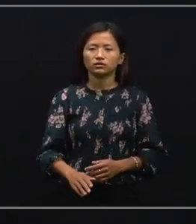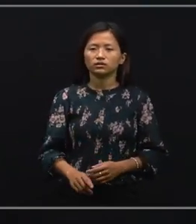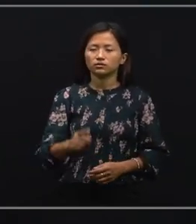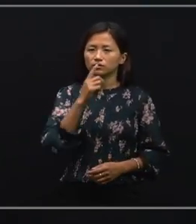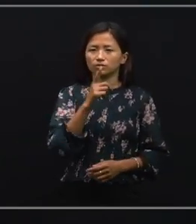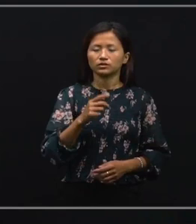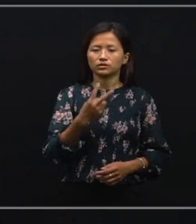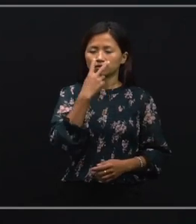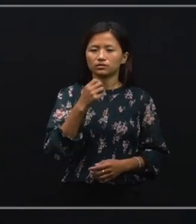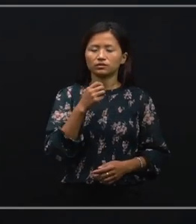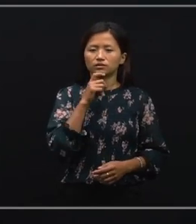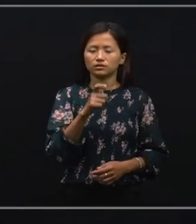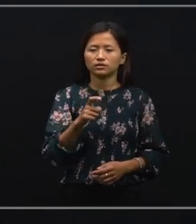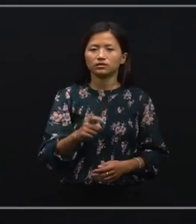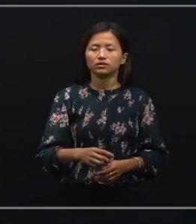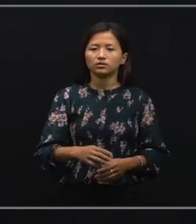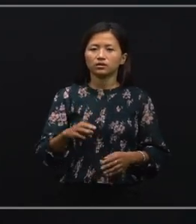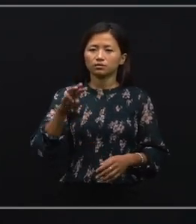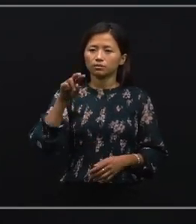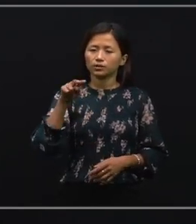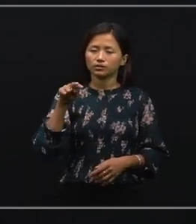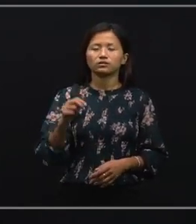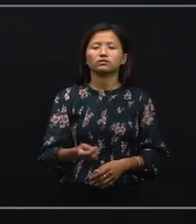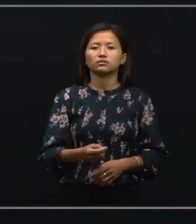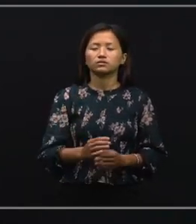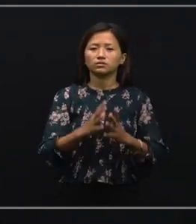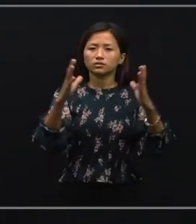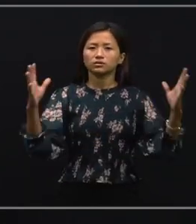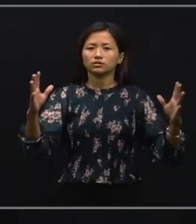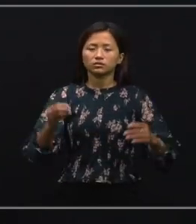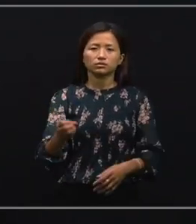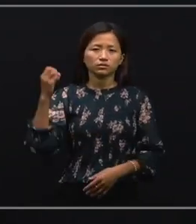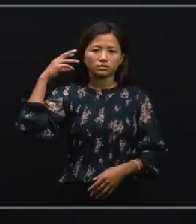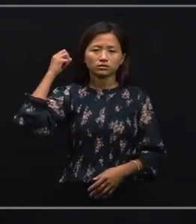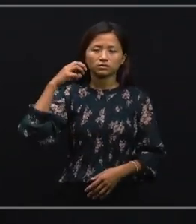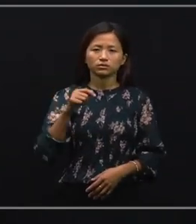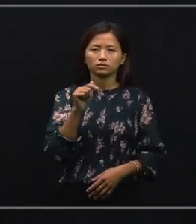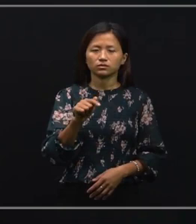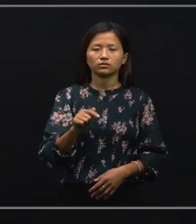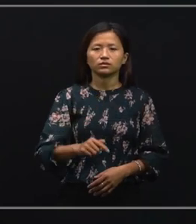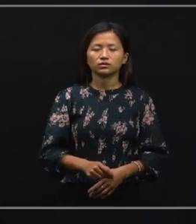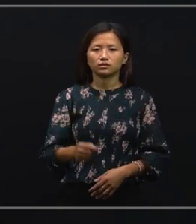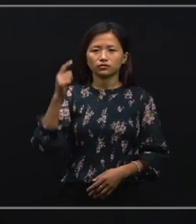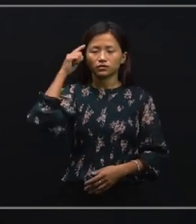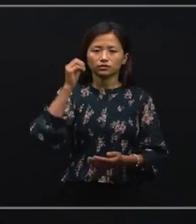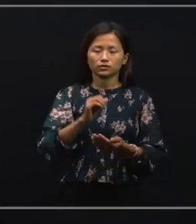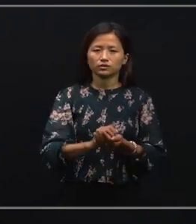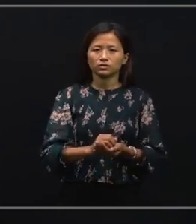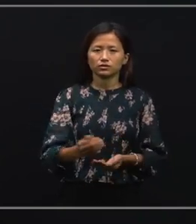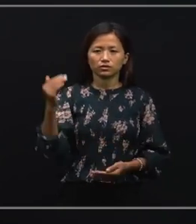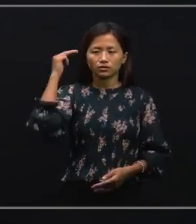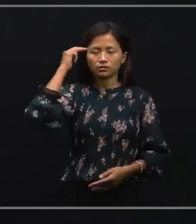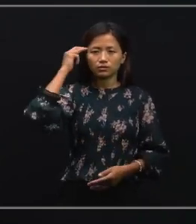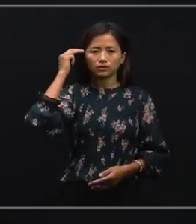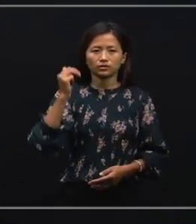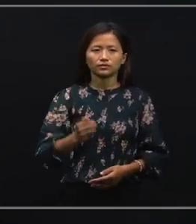say it casually, but that would mean a lot to those who listens to you. So you have to keep that in your mind,